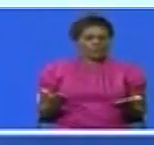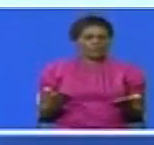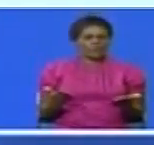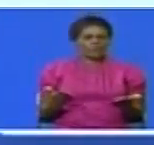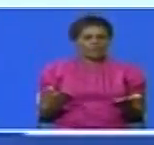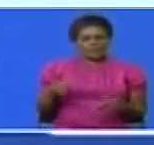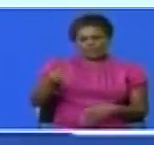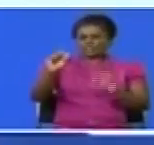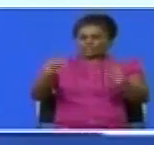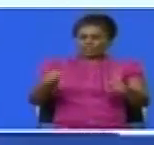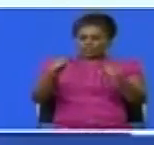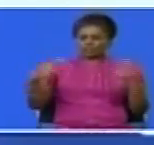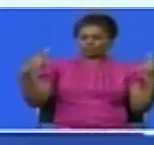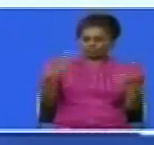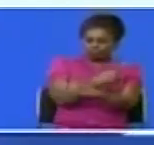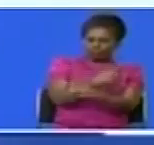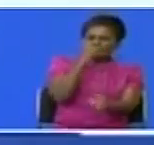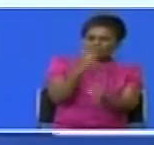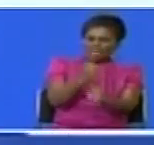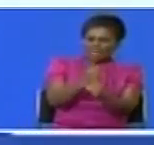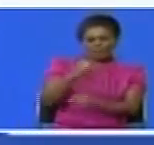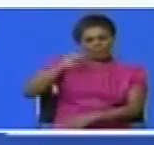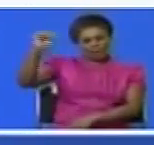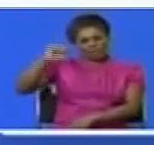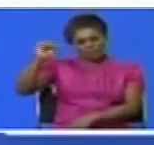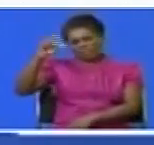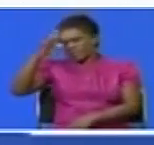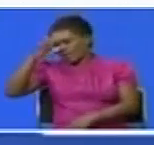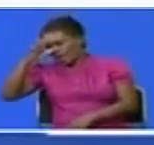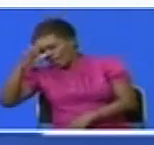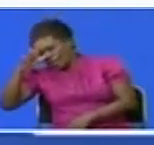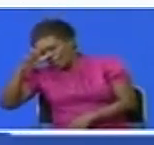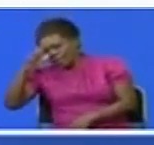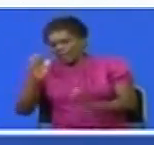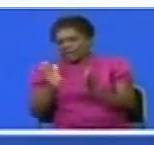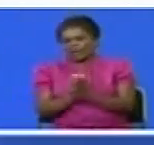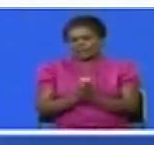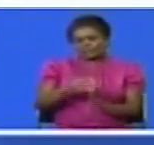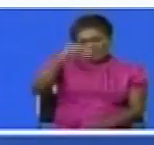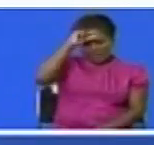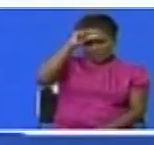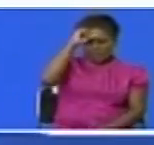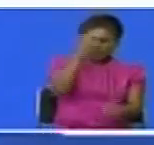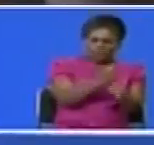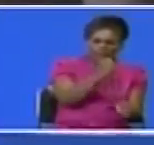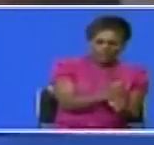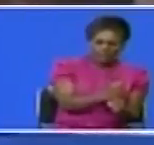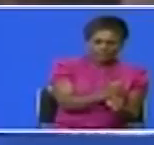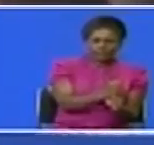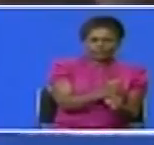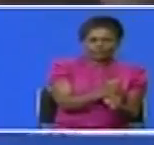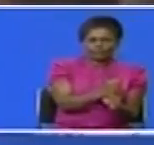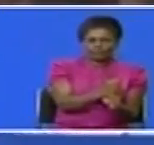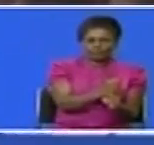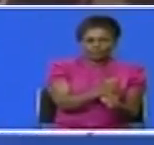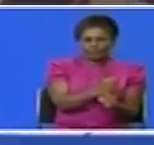na mnaweza kutofautisha siasa ya porojo na serikali inayofanya kazi. The leaders